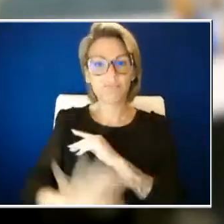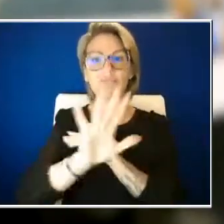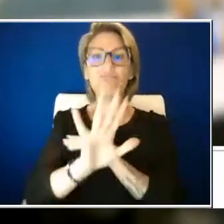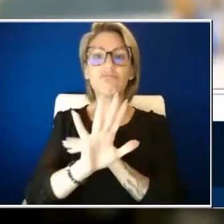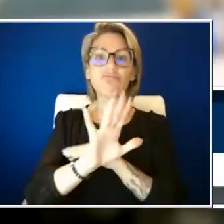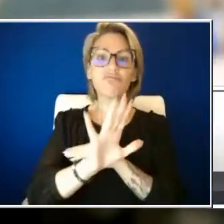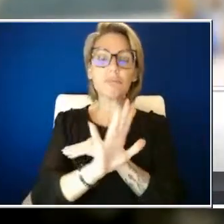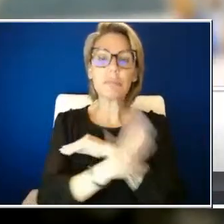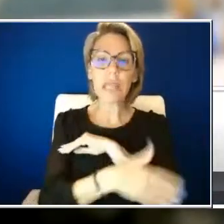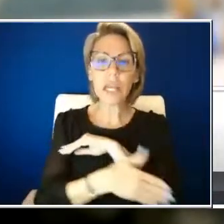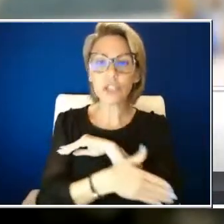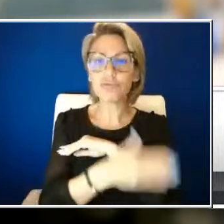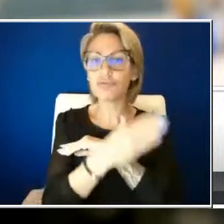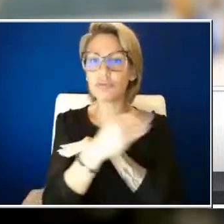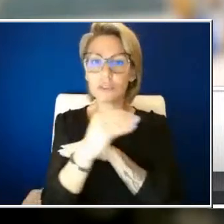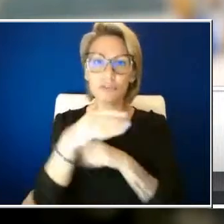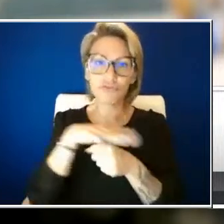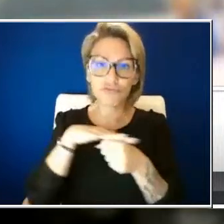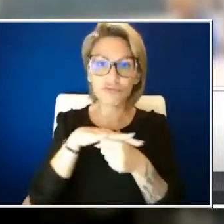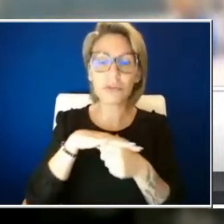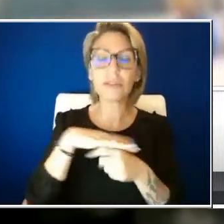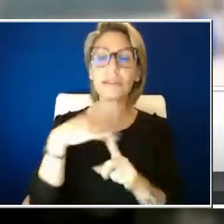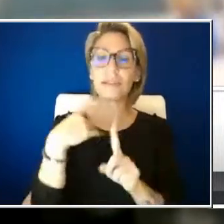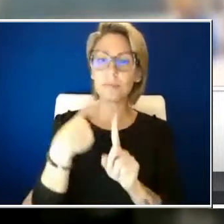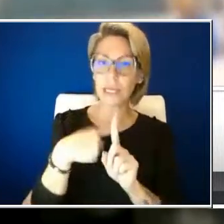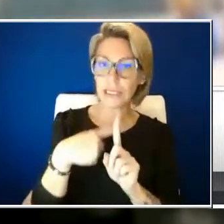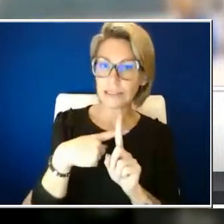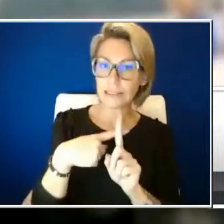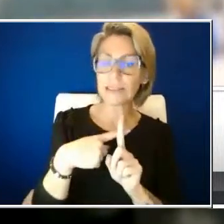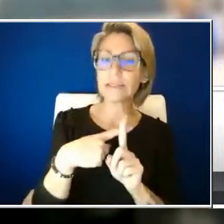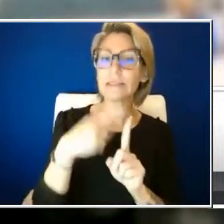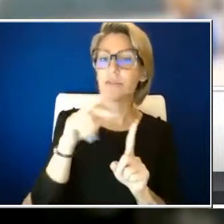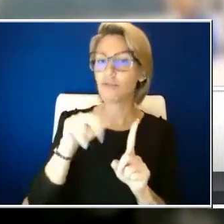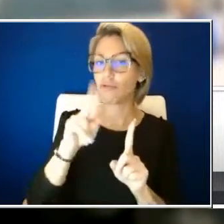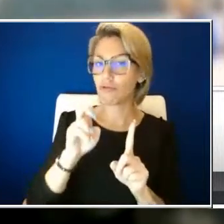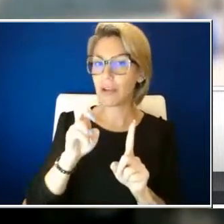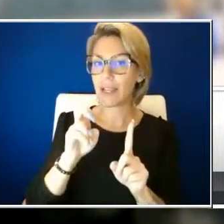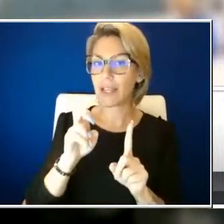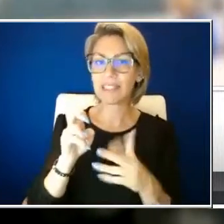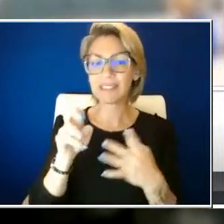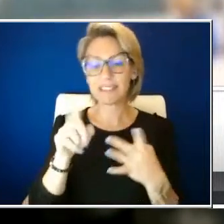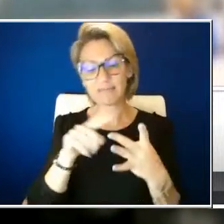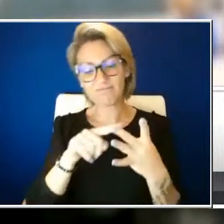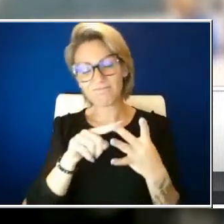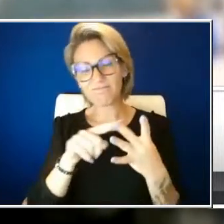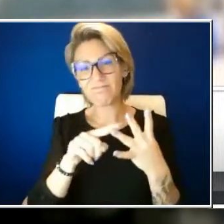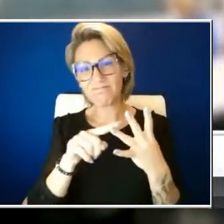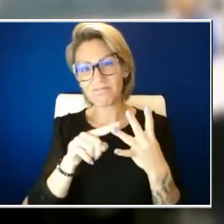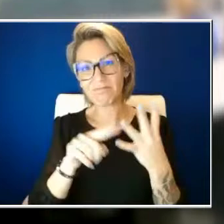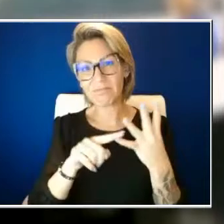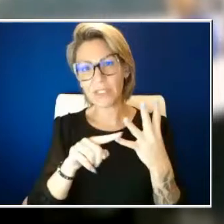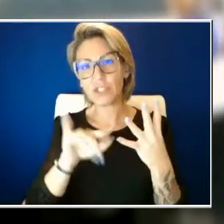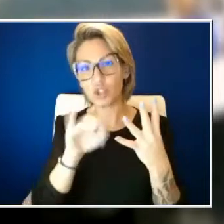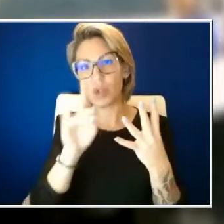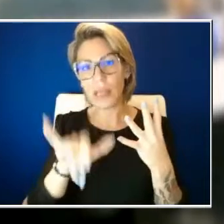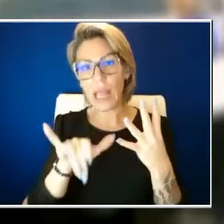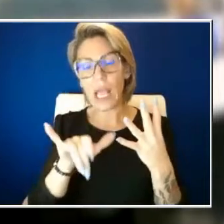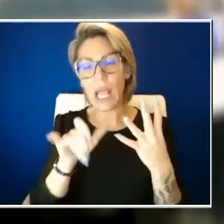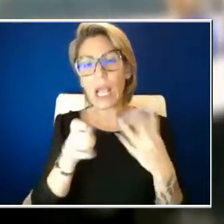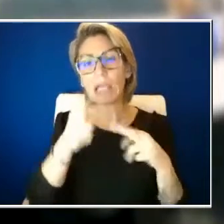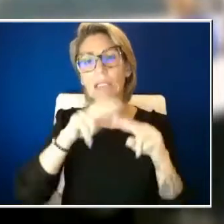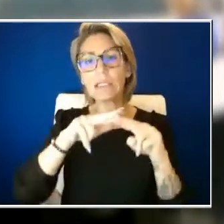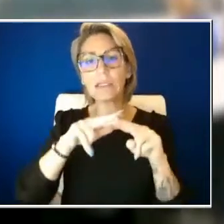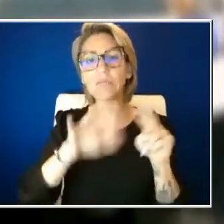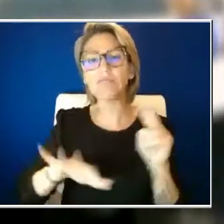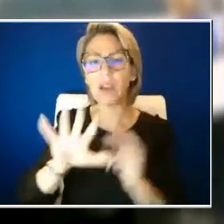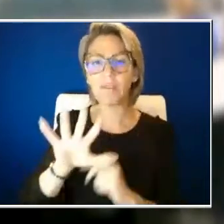test positivity rates have kind of been going up since the mid to end of July. We were about 5 to